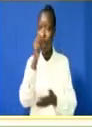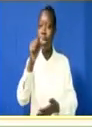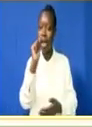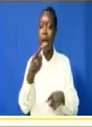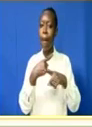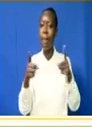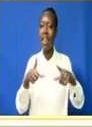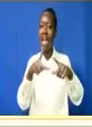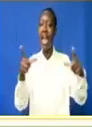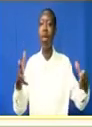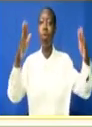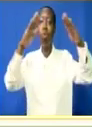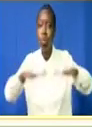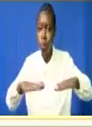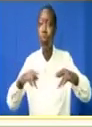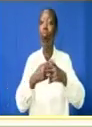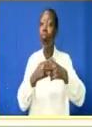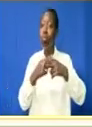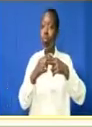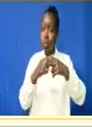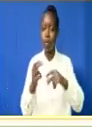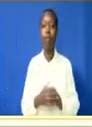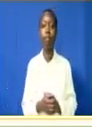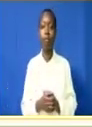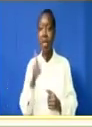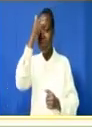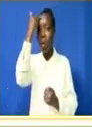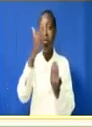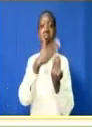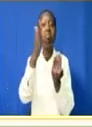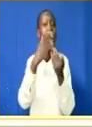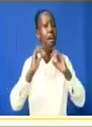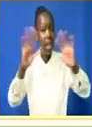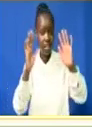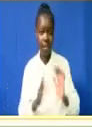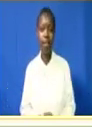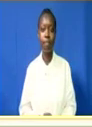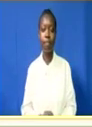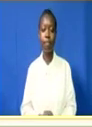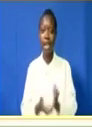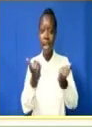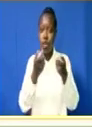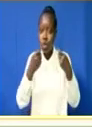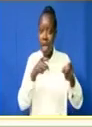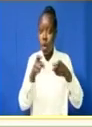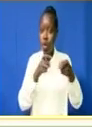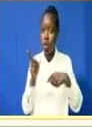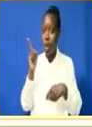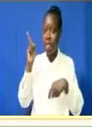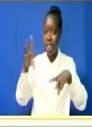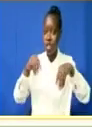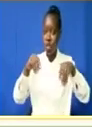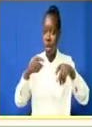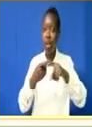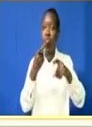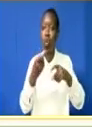away because they are not taking care of that environment. Yes. They need to do something and prevent this soil here from